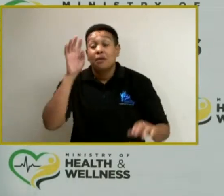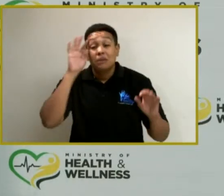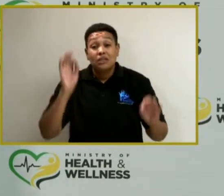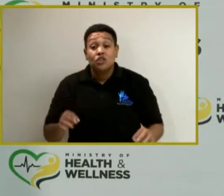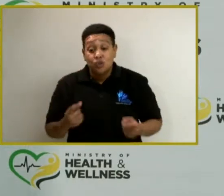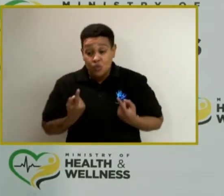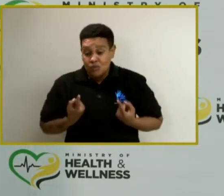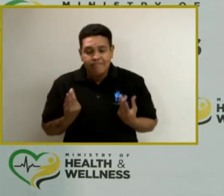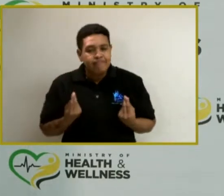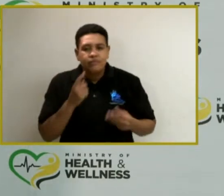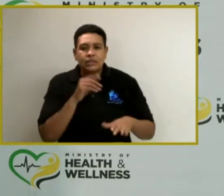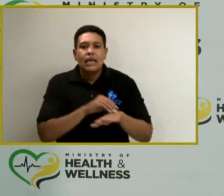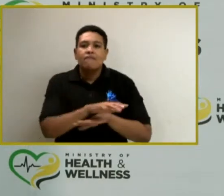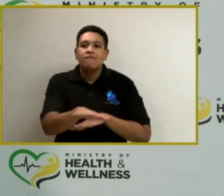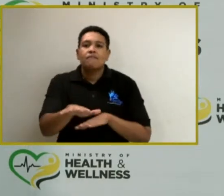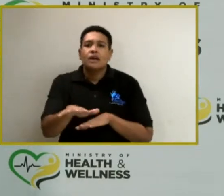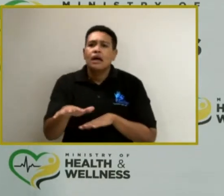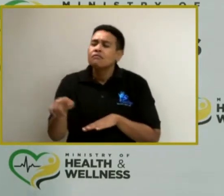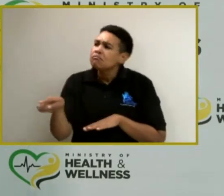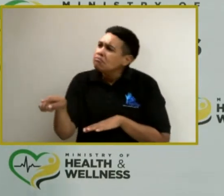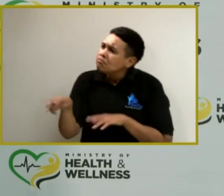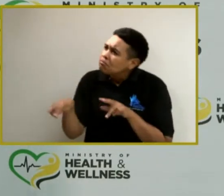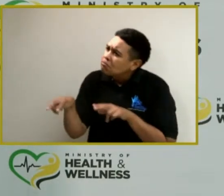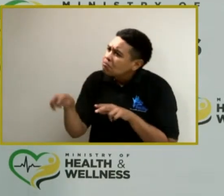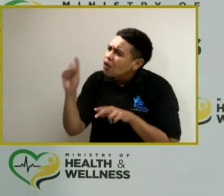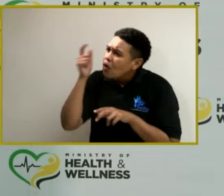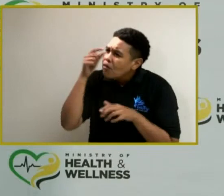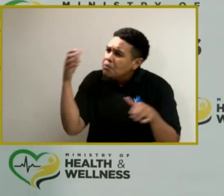environment, the advice, and ultimately the cabinet.